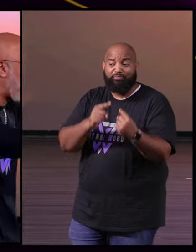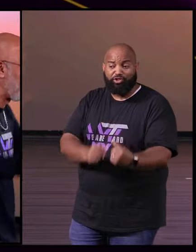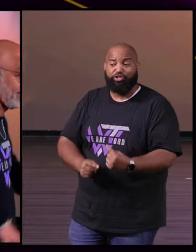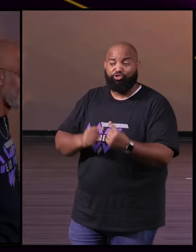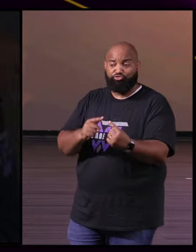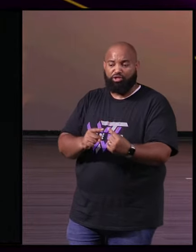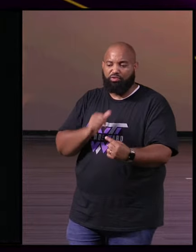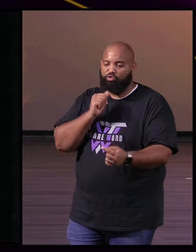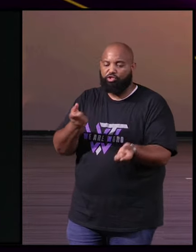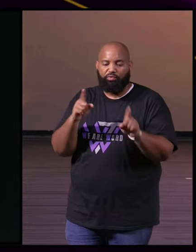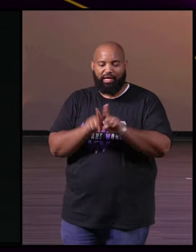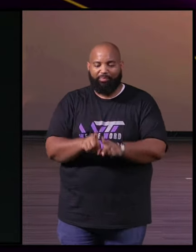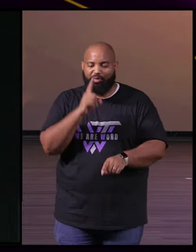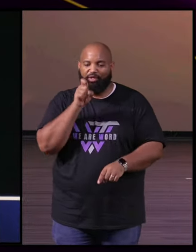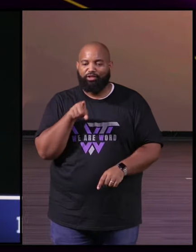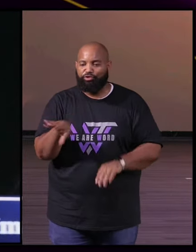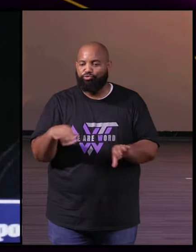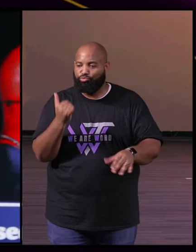is wrong.